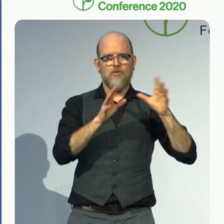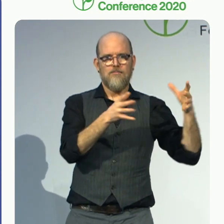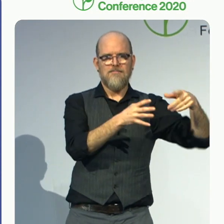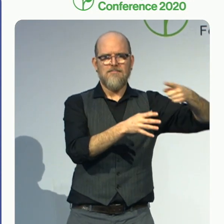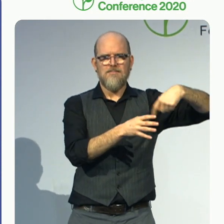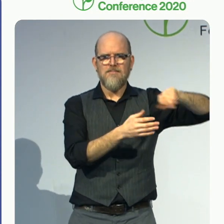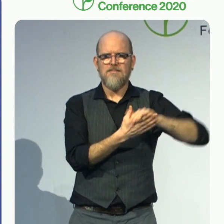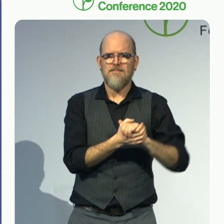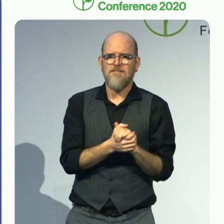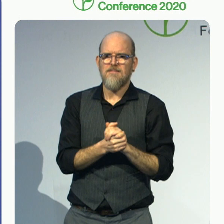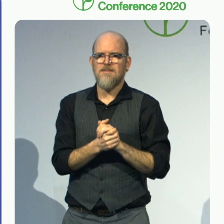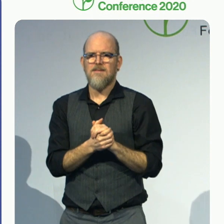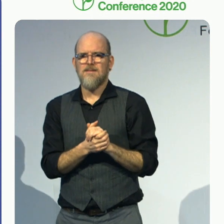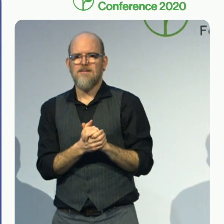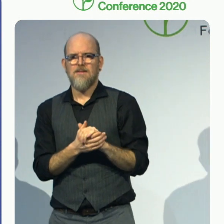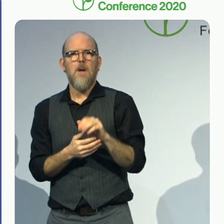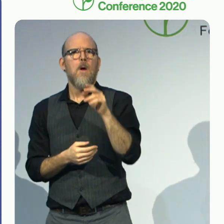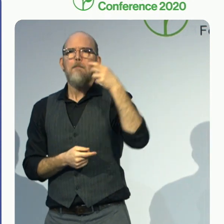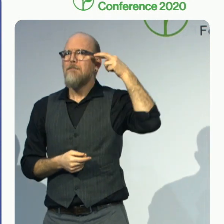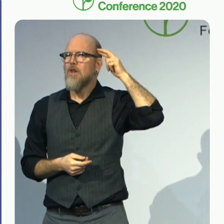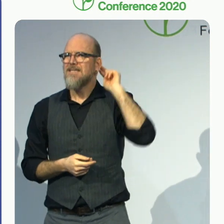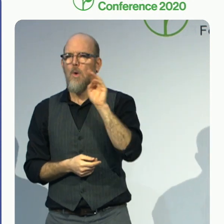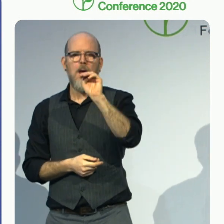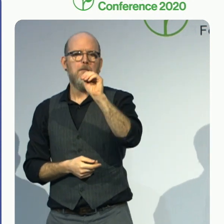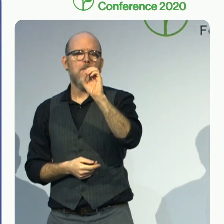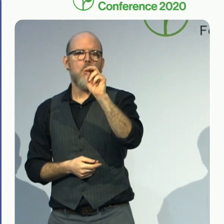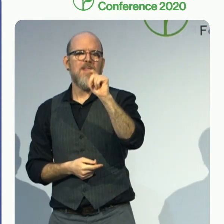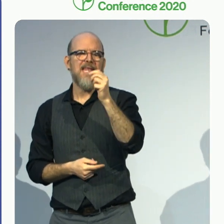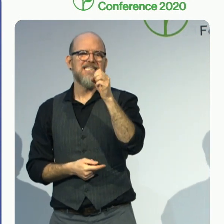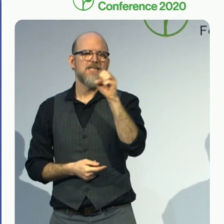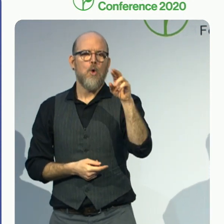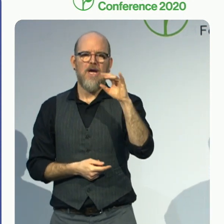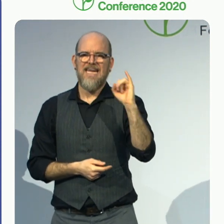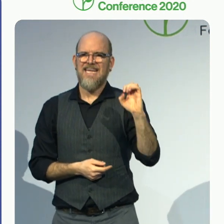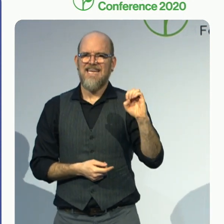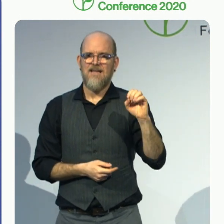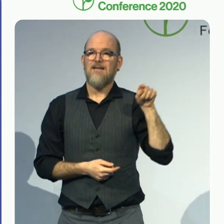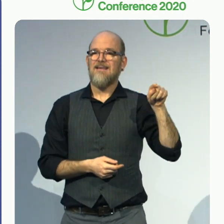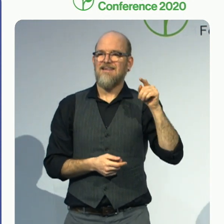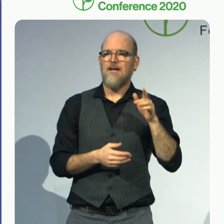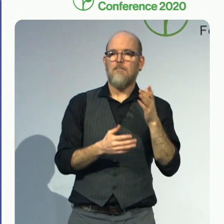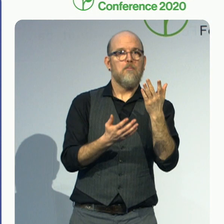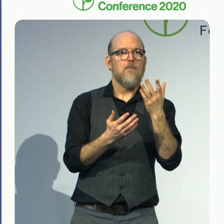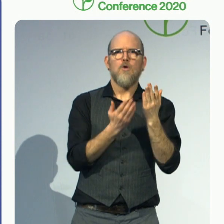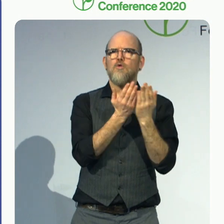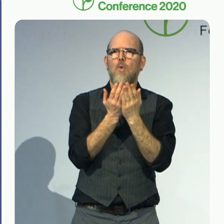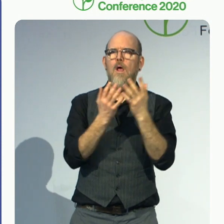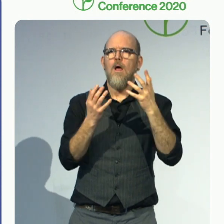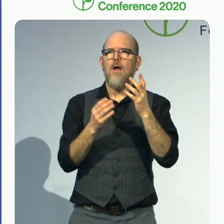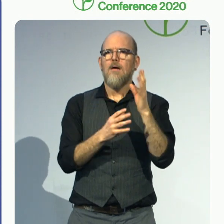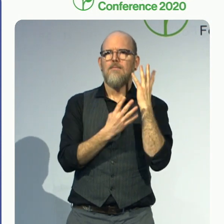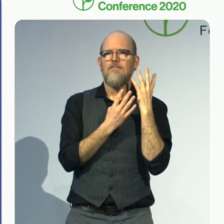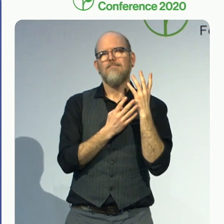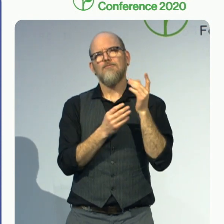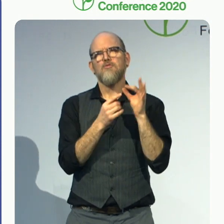These are the learning philosophy around these education systems, which are very child-centered, was developed by